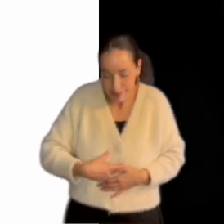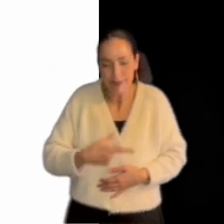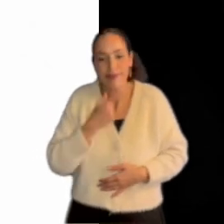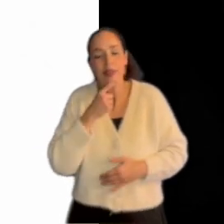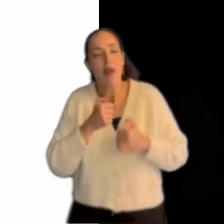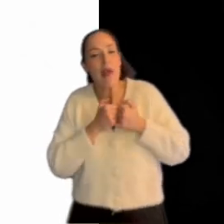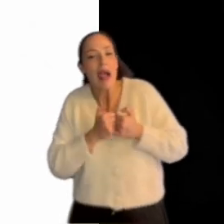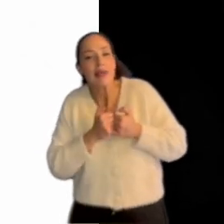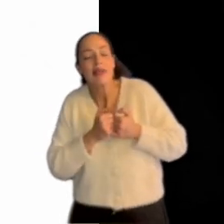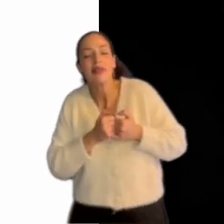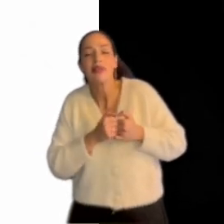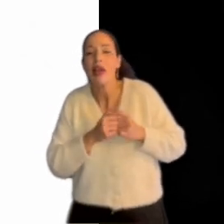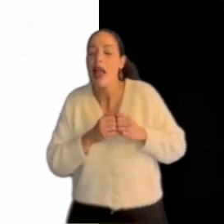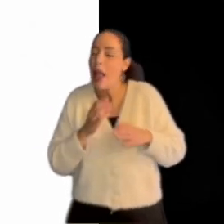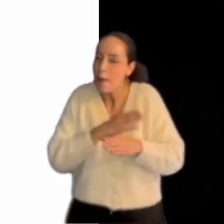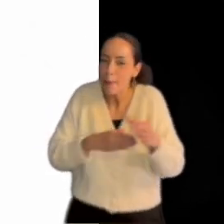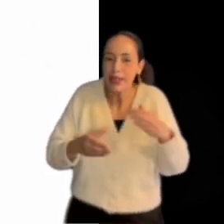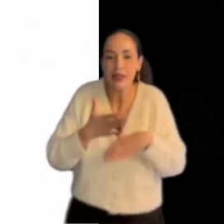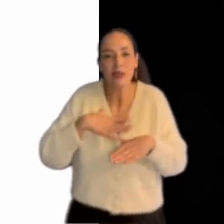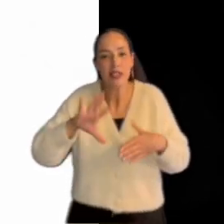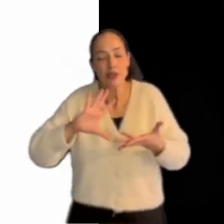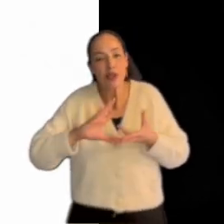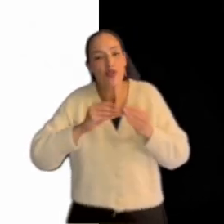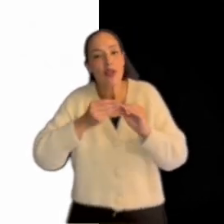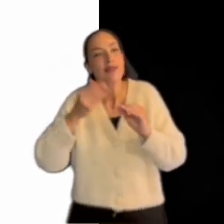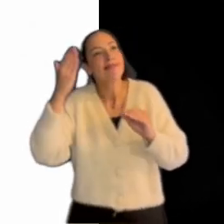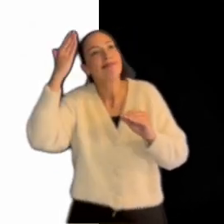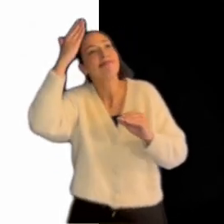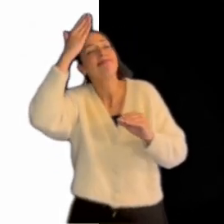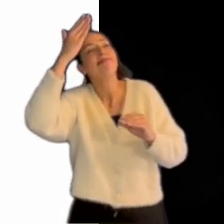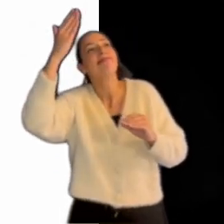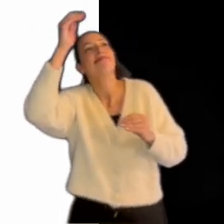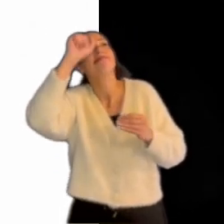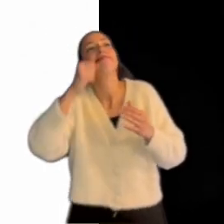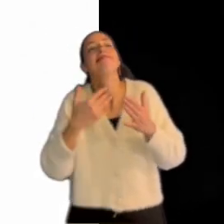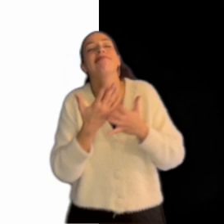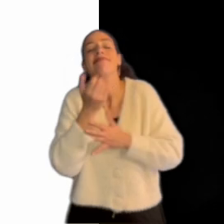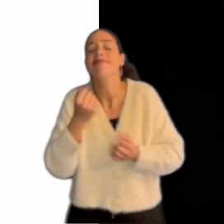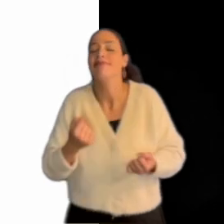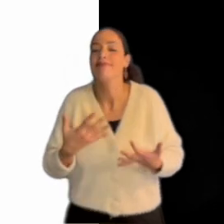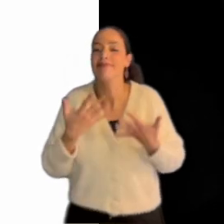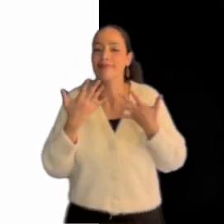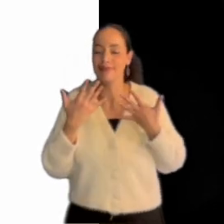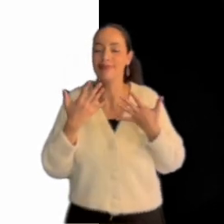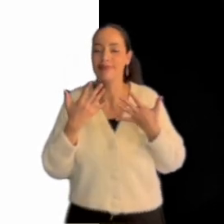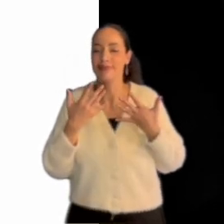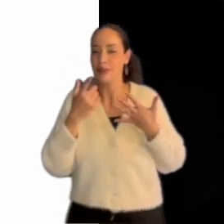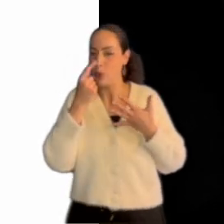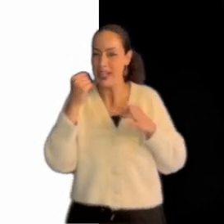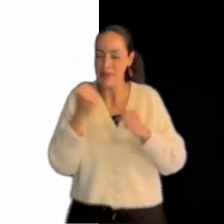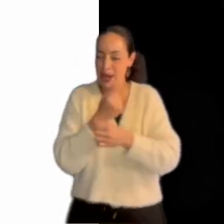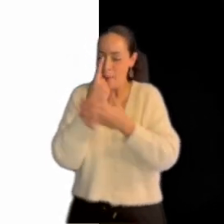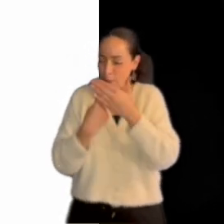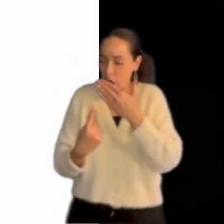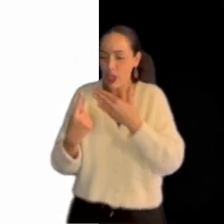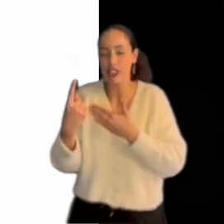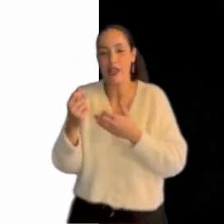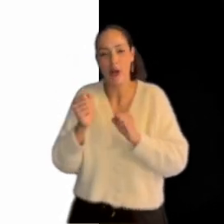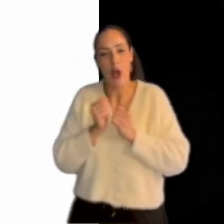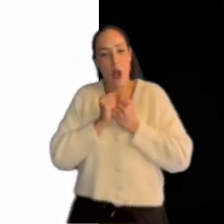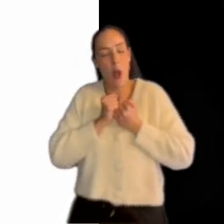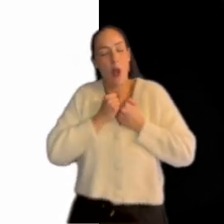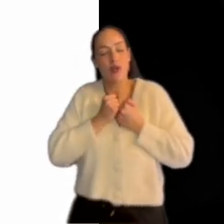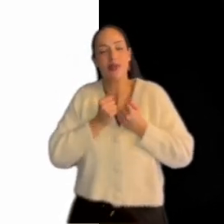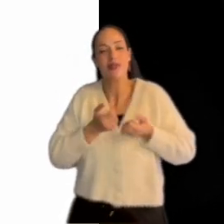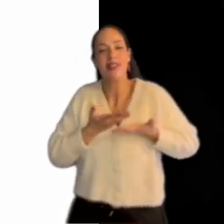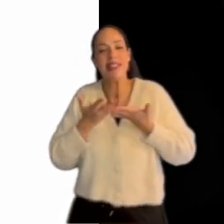of reconnection. In addition, implementing a framework in which to deliver trauma-informed care may allow us to work coherently and with